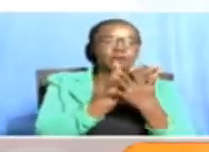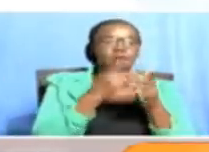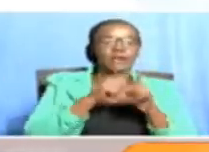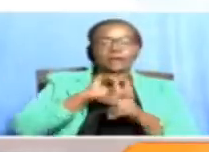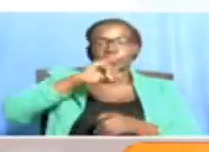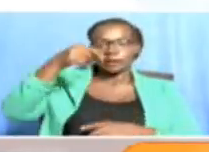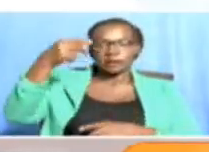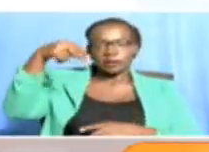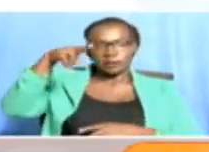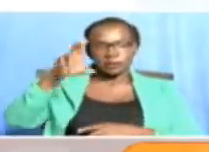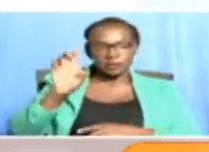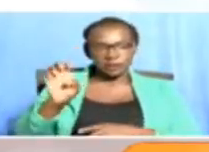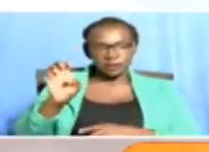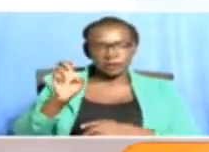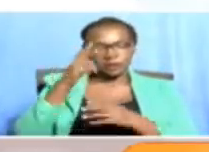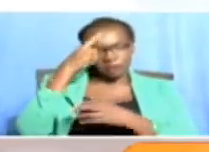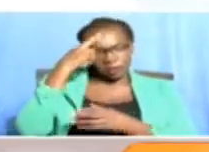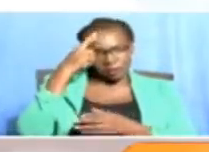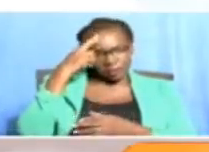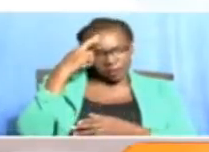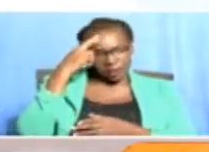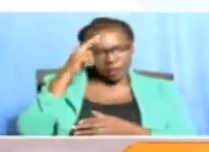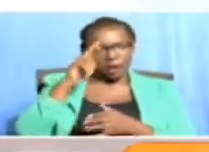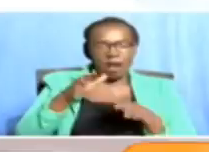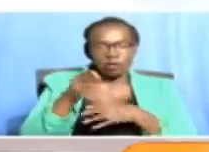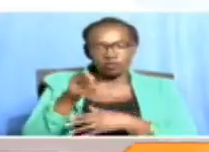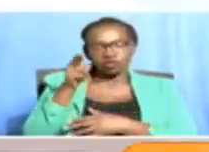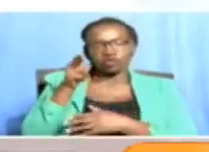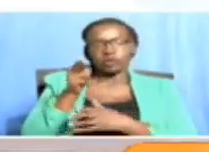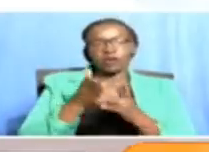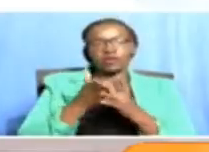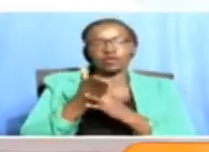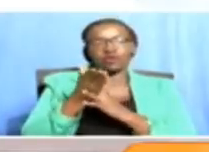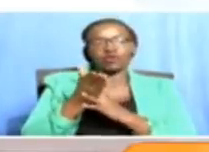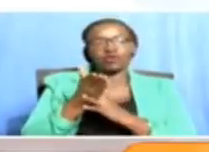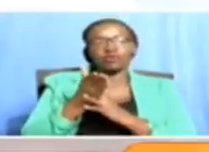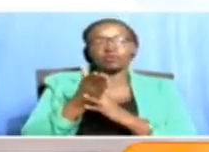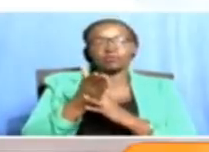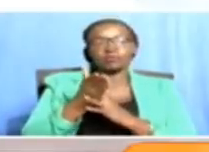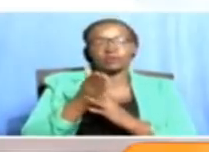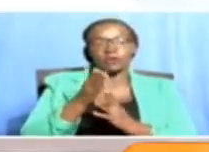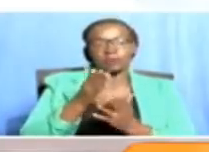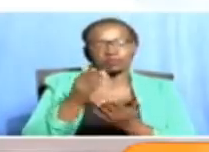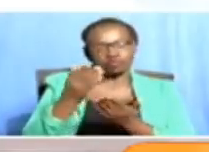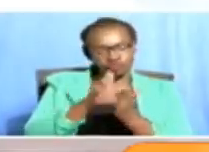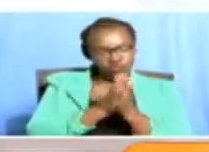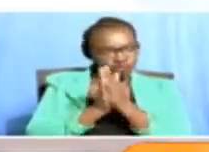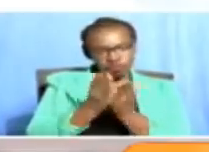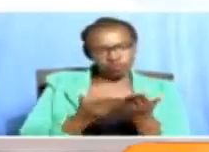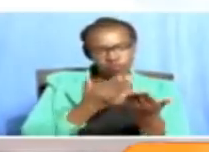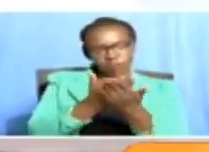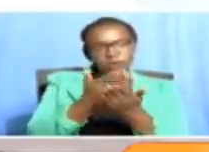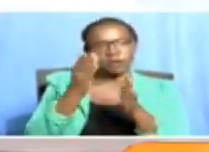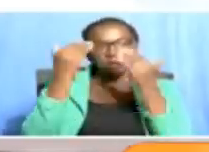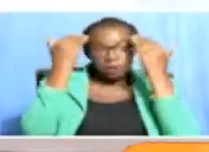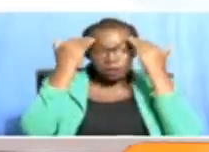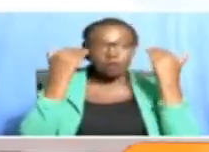on Irungu's shooting was revealed through an affidavit filed in court. Raquel Muigai